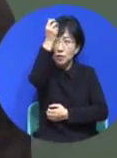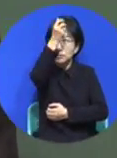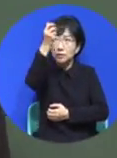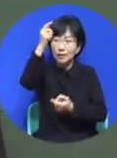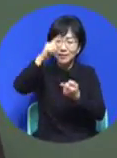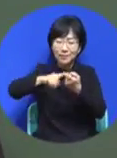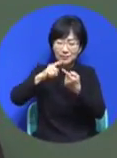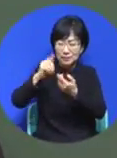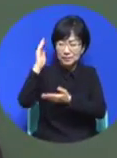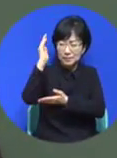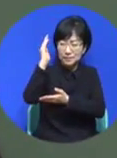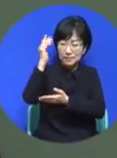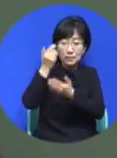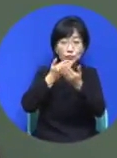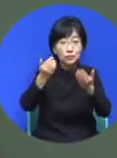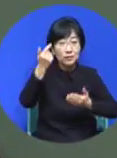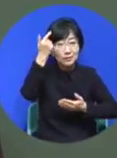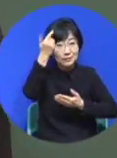Spirit?